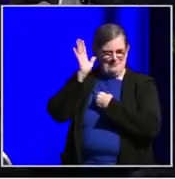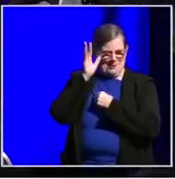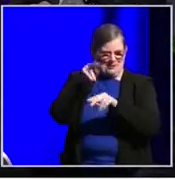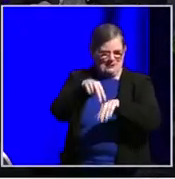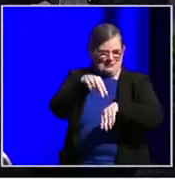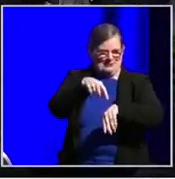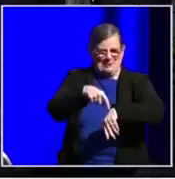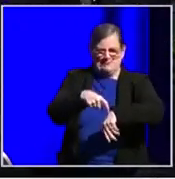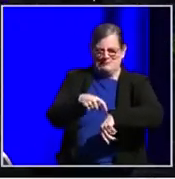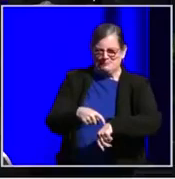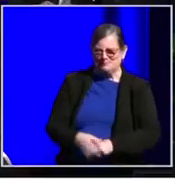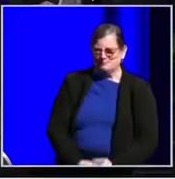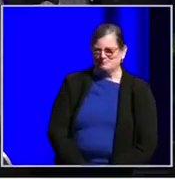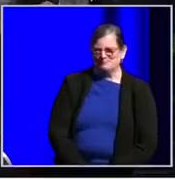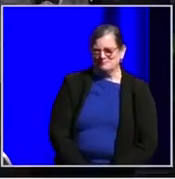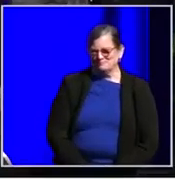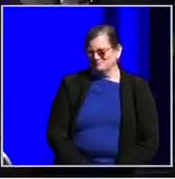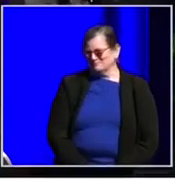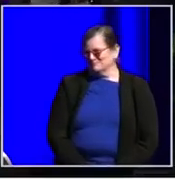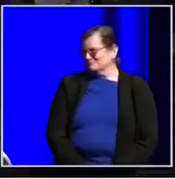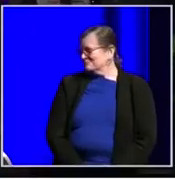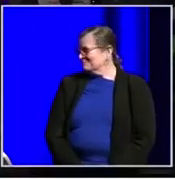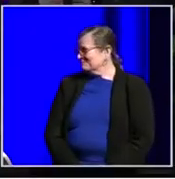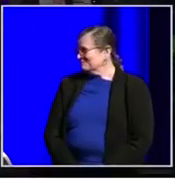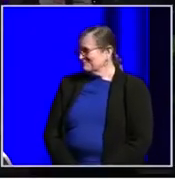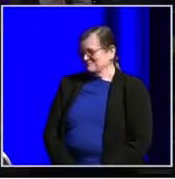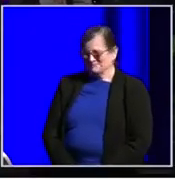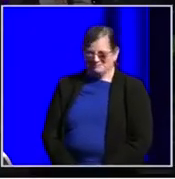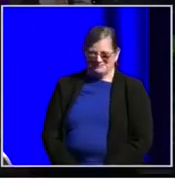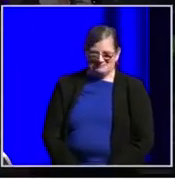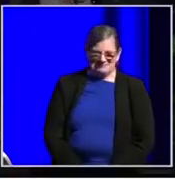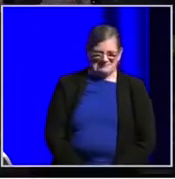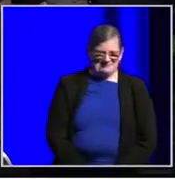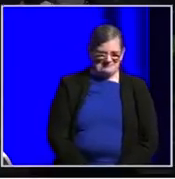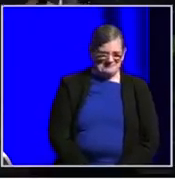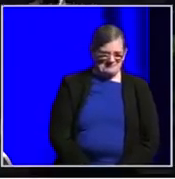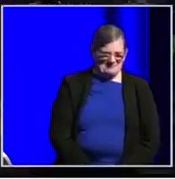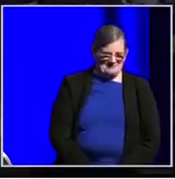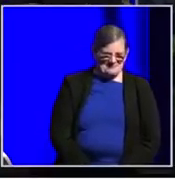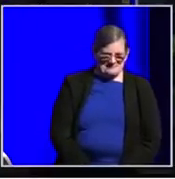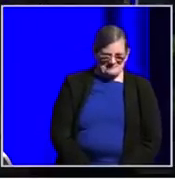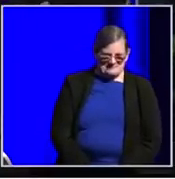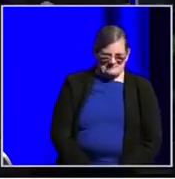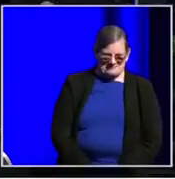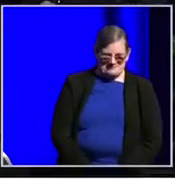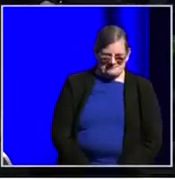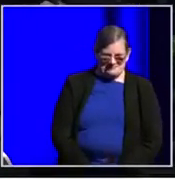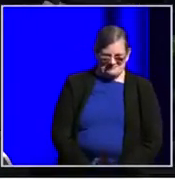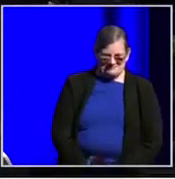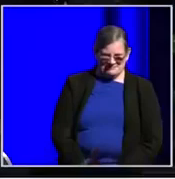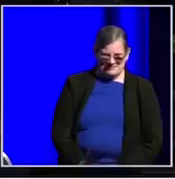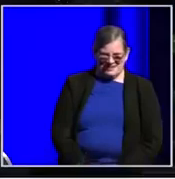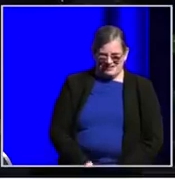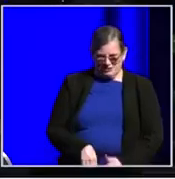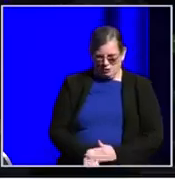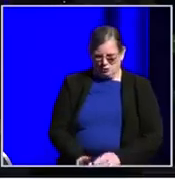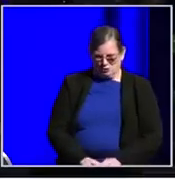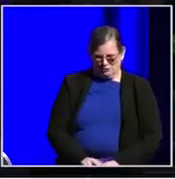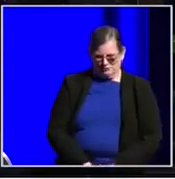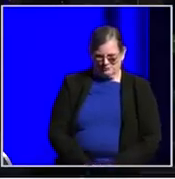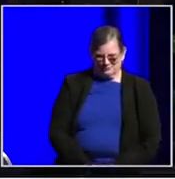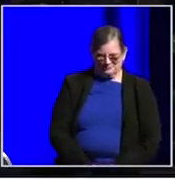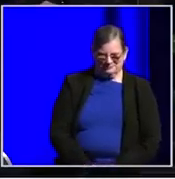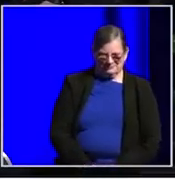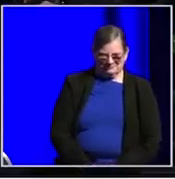side. Oh, we're switching? Yes. Yeah. You're on this side, the judge is on this. Okay. It's just Cannon and the judge here.